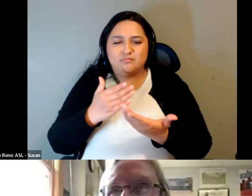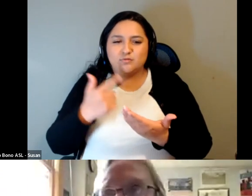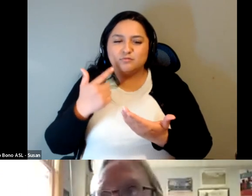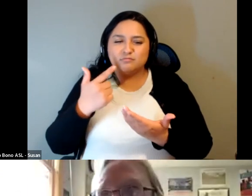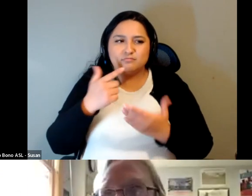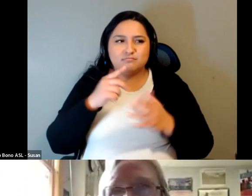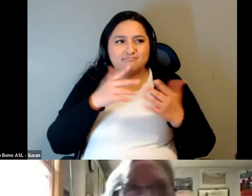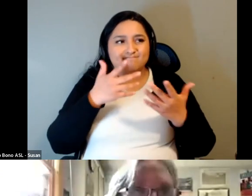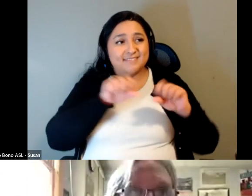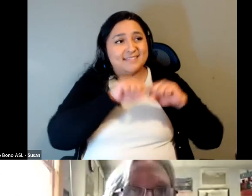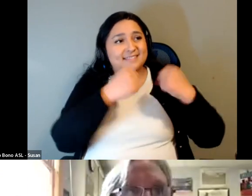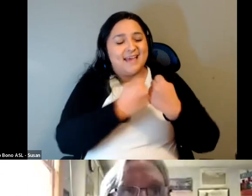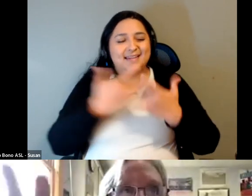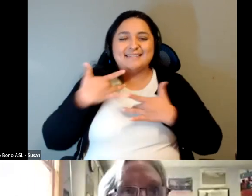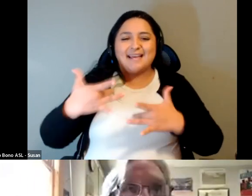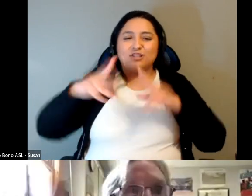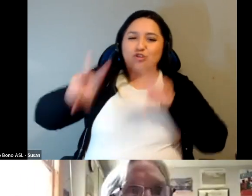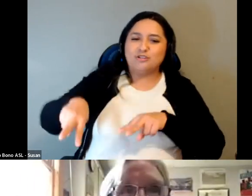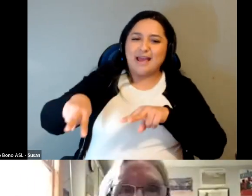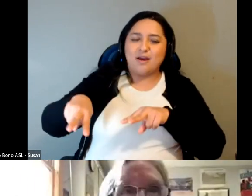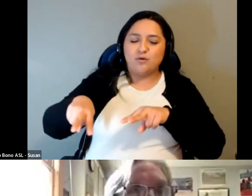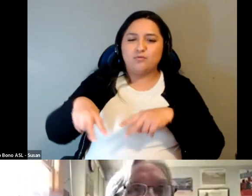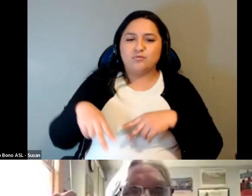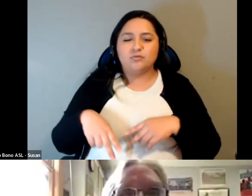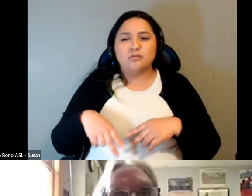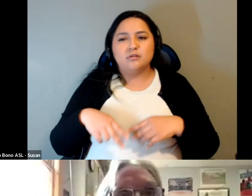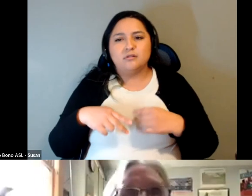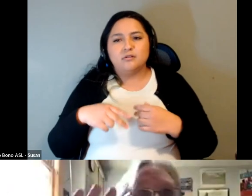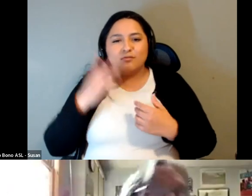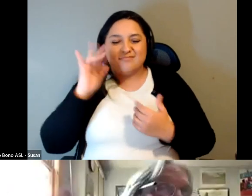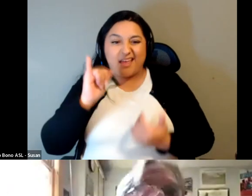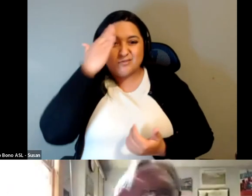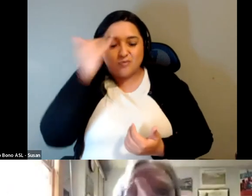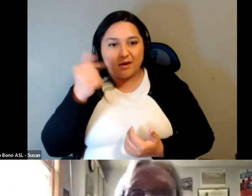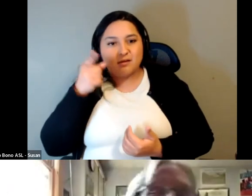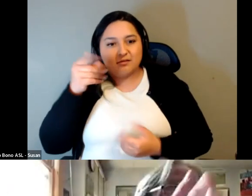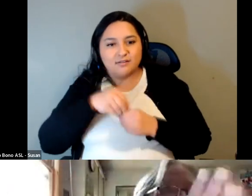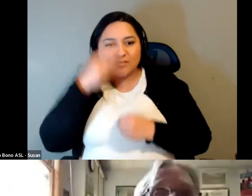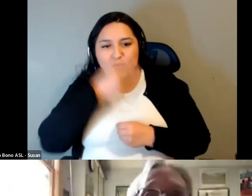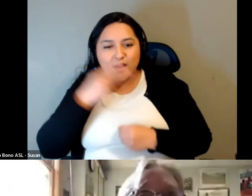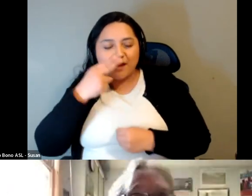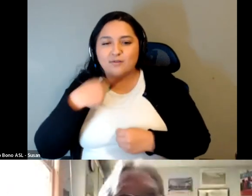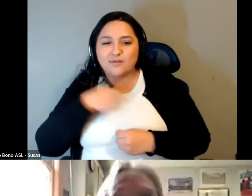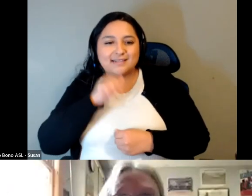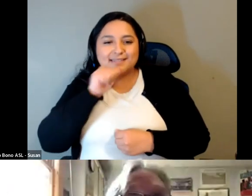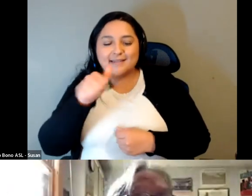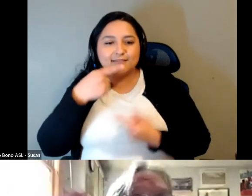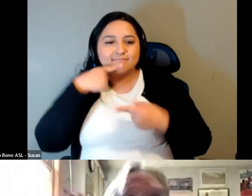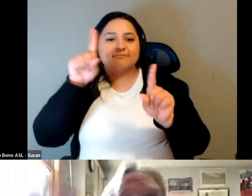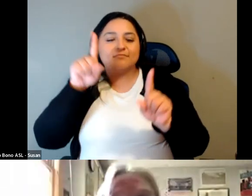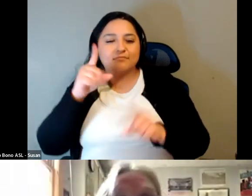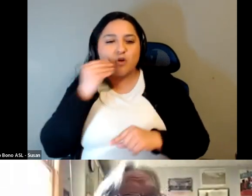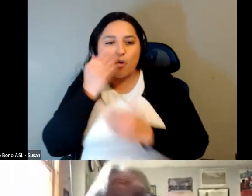Hawaii, they didn't get a hearing on the homeless bill of rights in Hawaii. We didn't get one last time in Oregon.